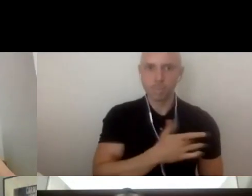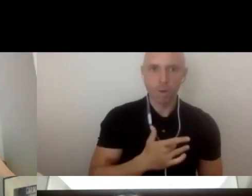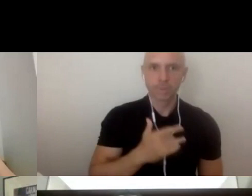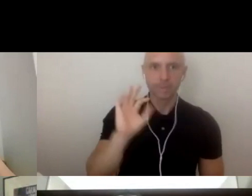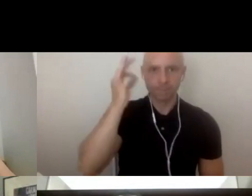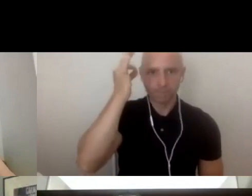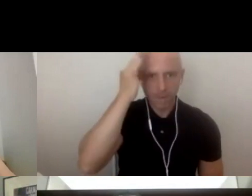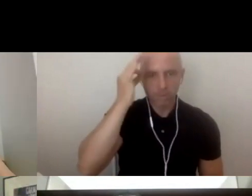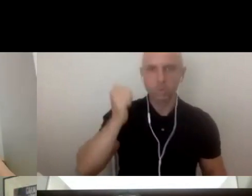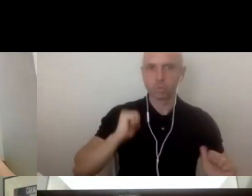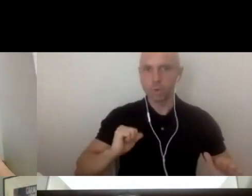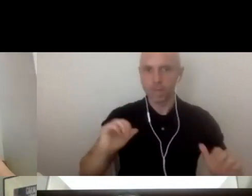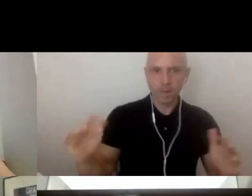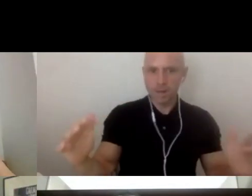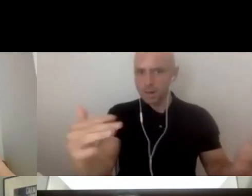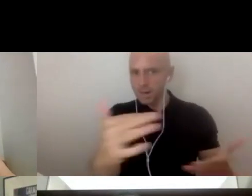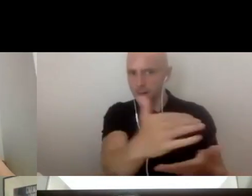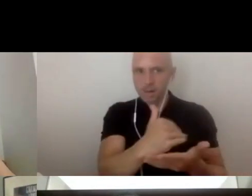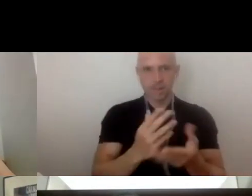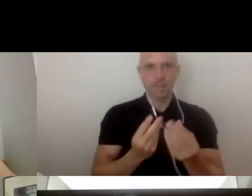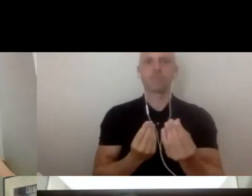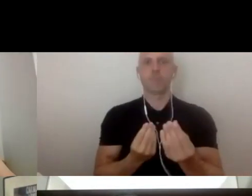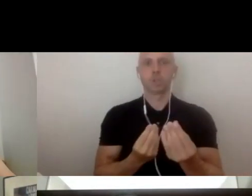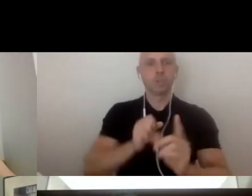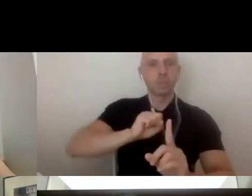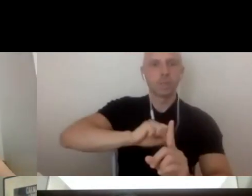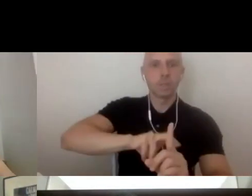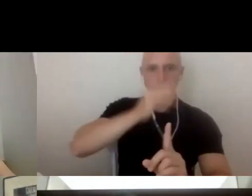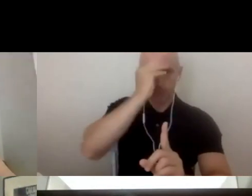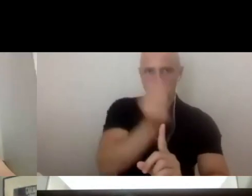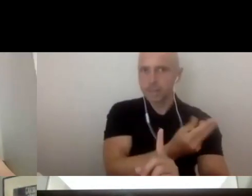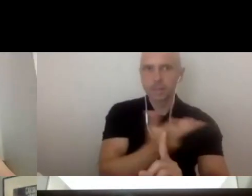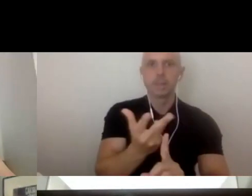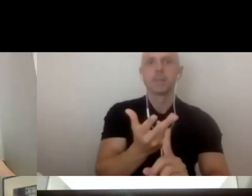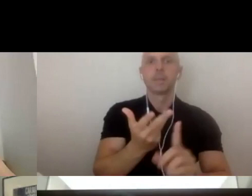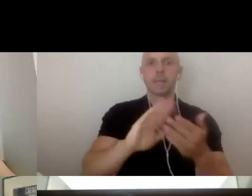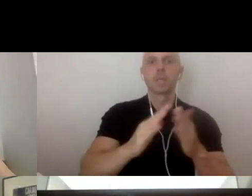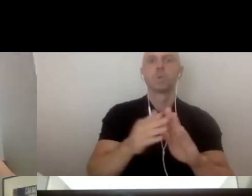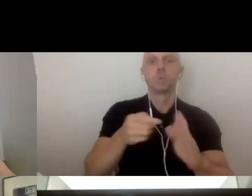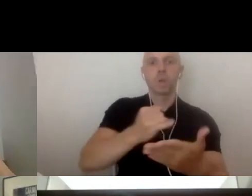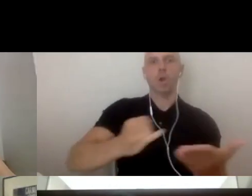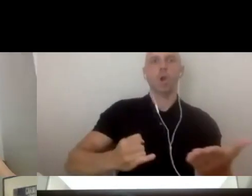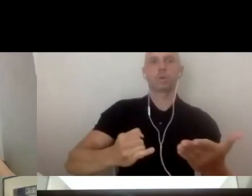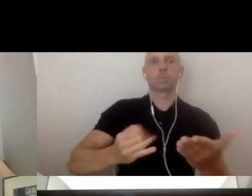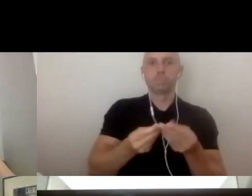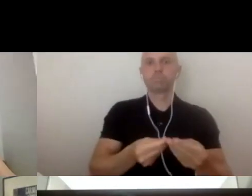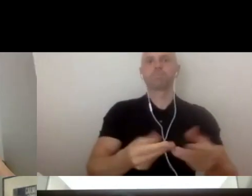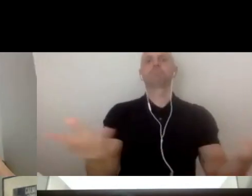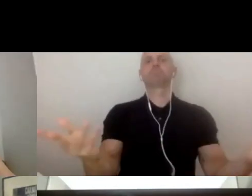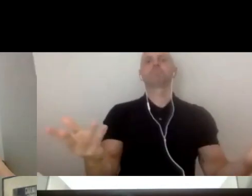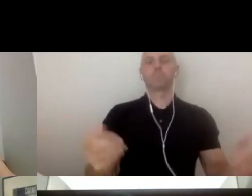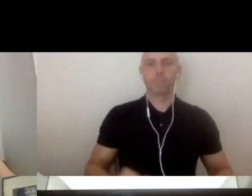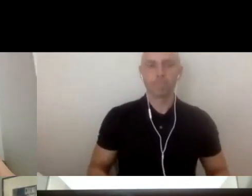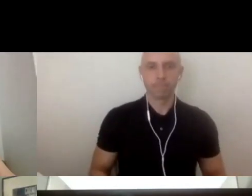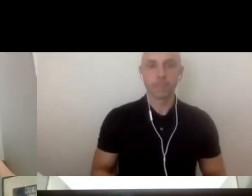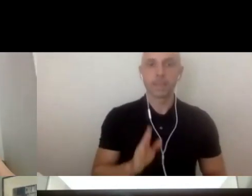to Toronto artists in as timely a manner as possible. The reality is there'll likely be multiple waves